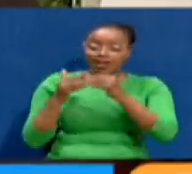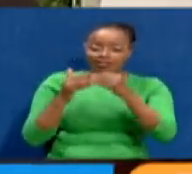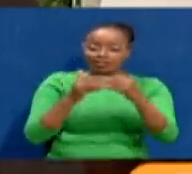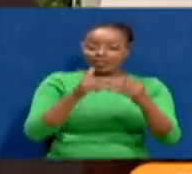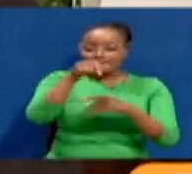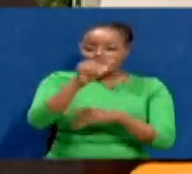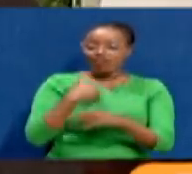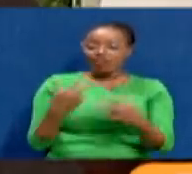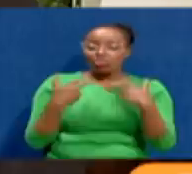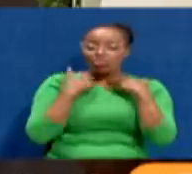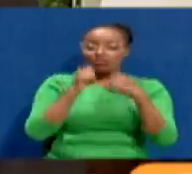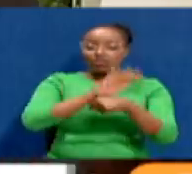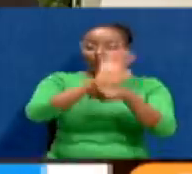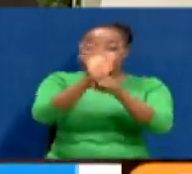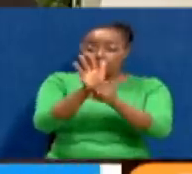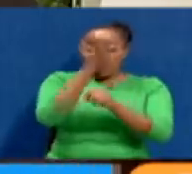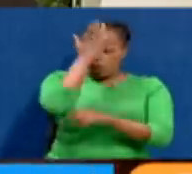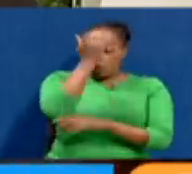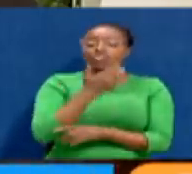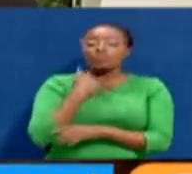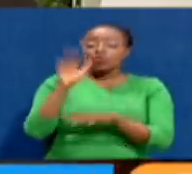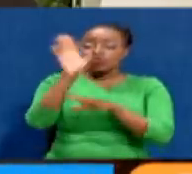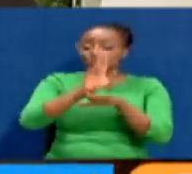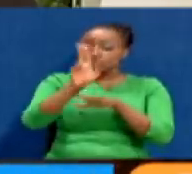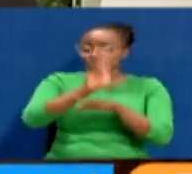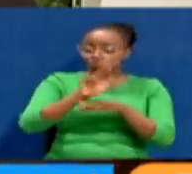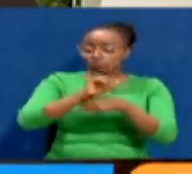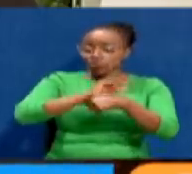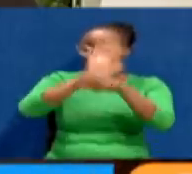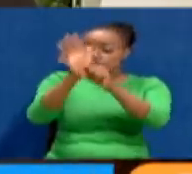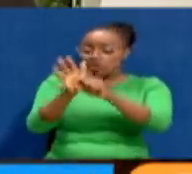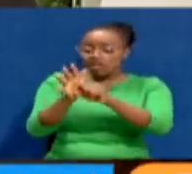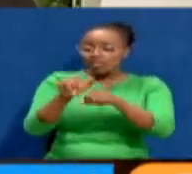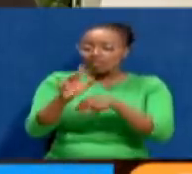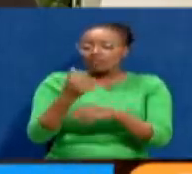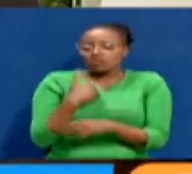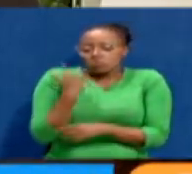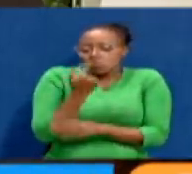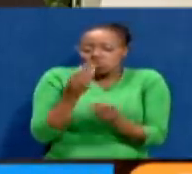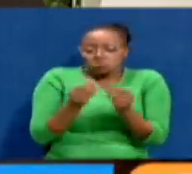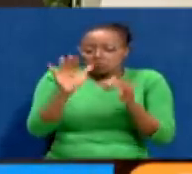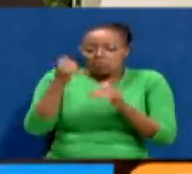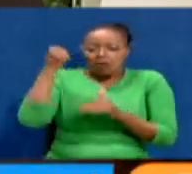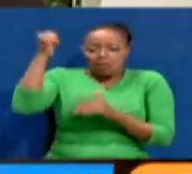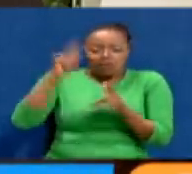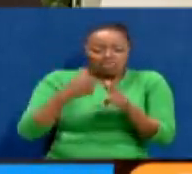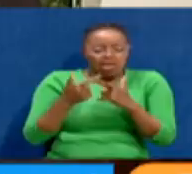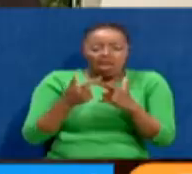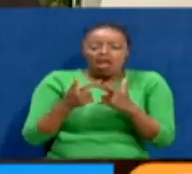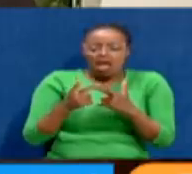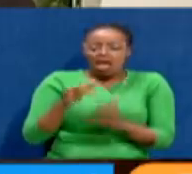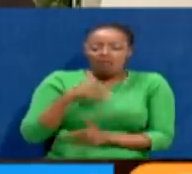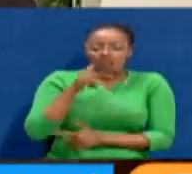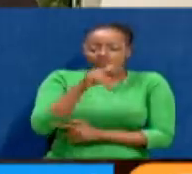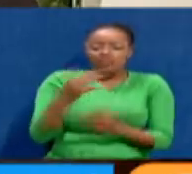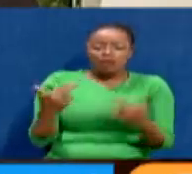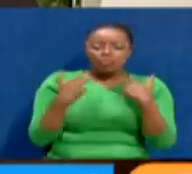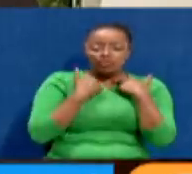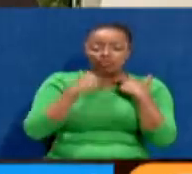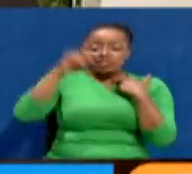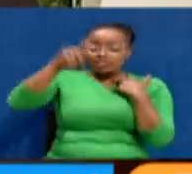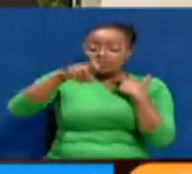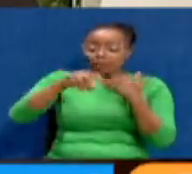they have been paralyzed by the pandemic, because they wanted to use the COVID pandemic to fix their politics, I think they are still in that paralysis.